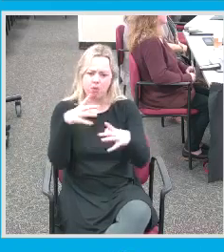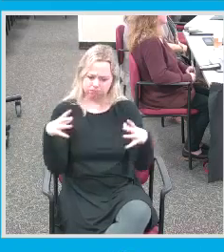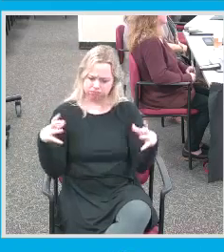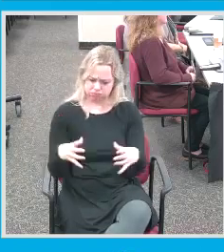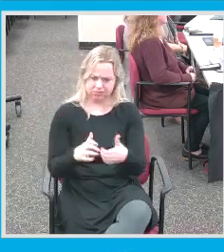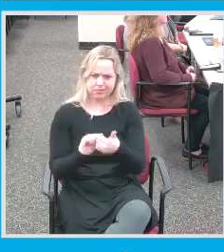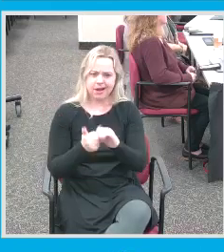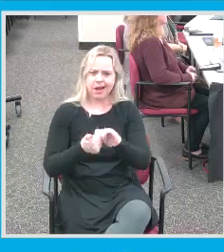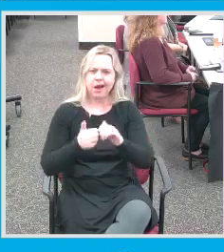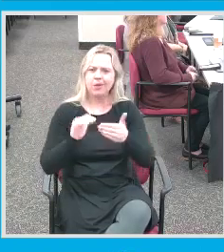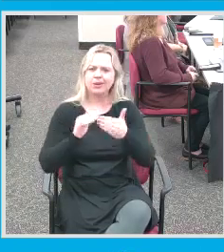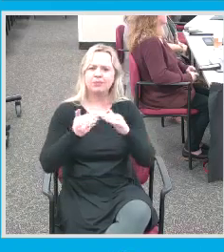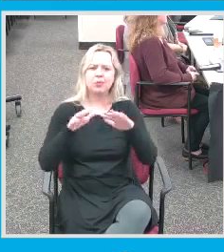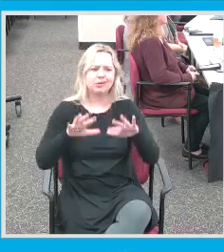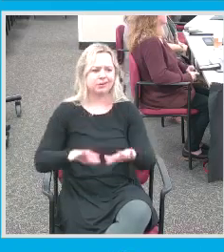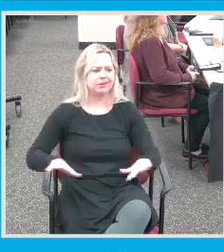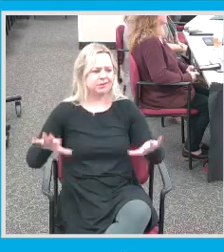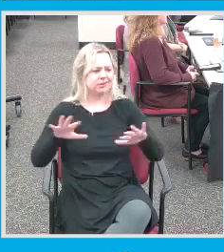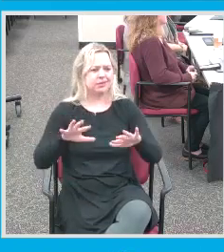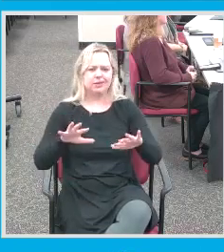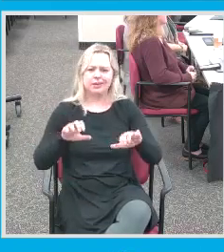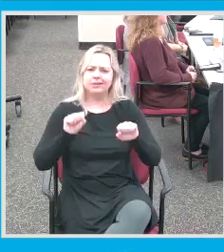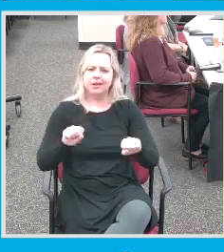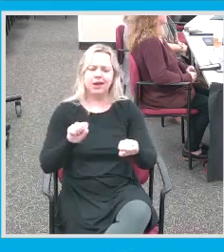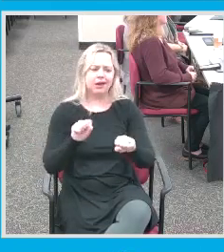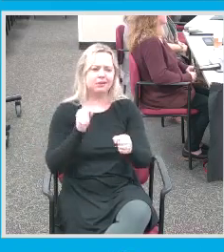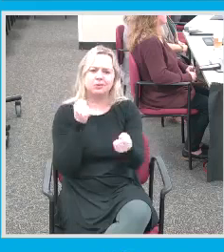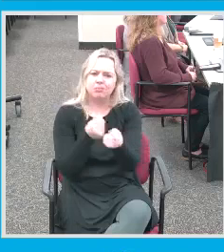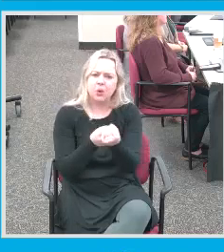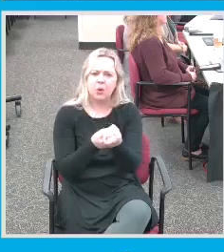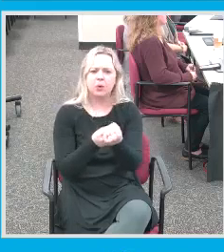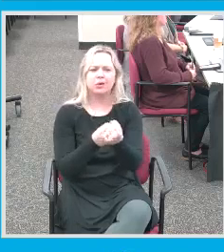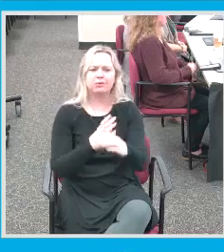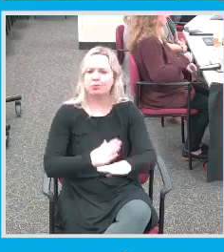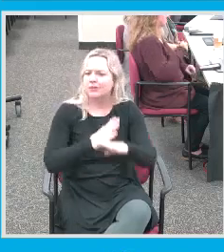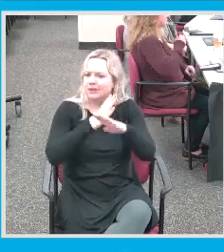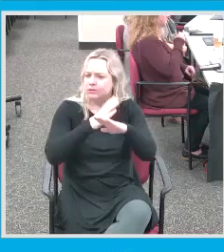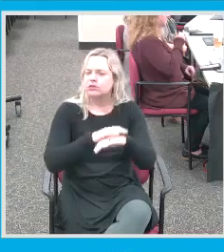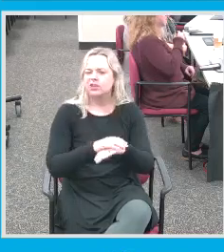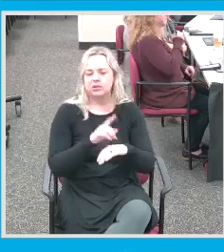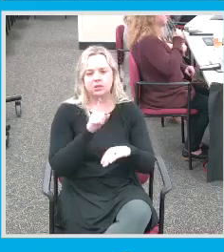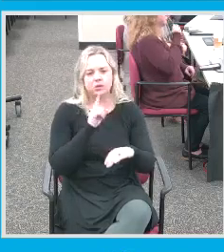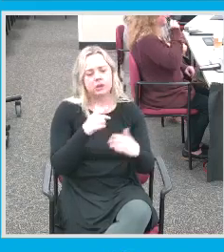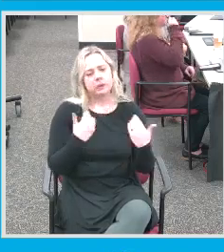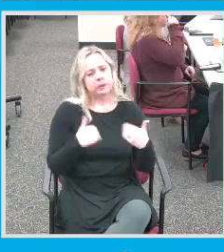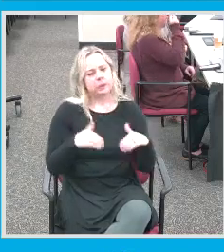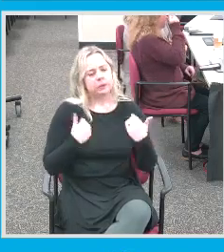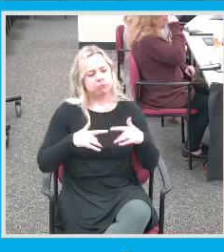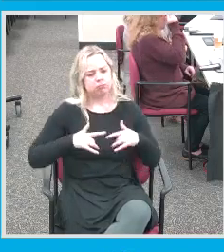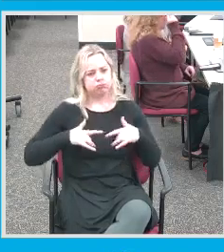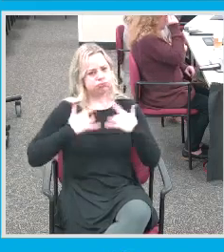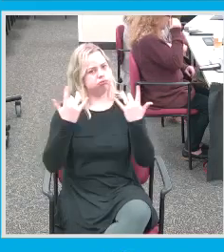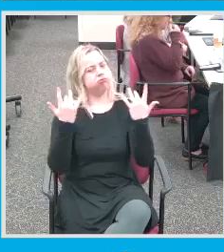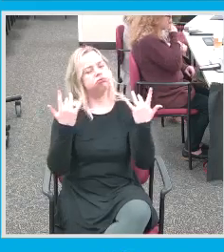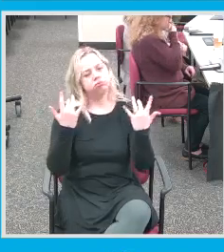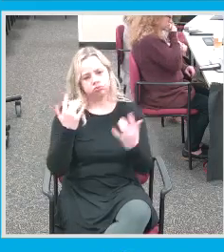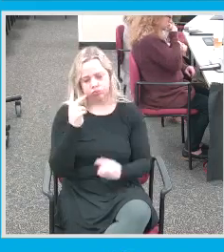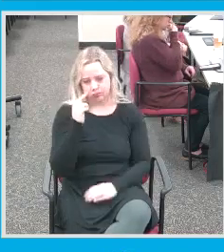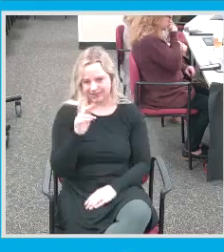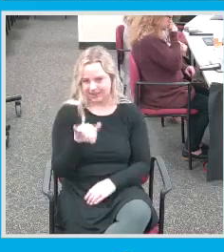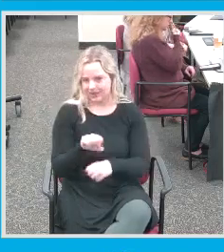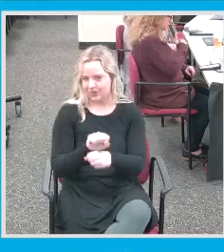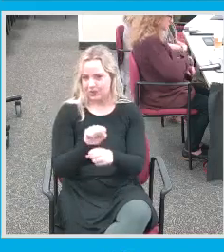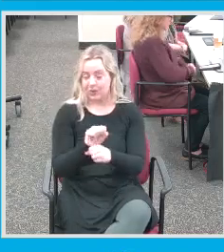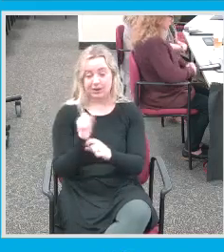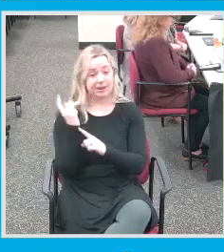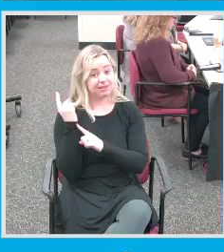to reduce youth suicide. And so it's such a wonderful joy and privilege to see all of that. Last year we had a